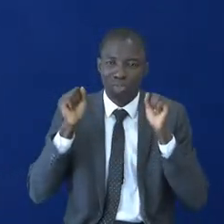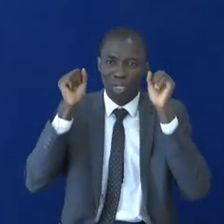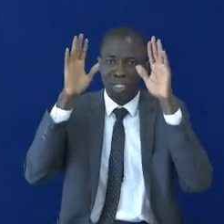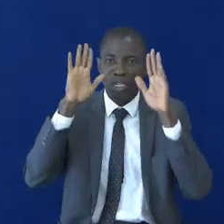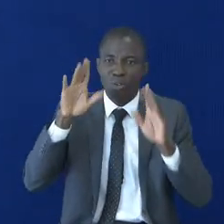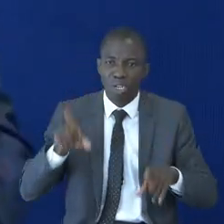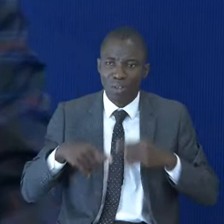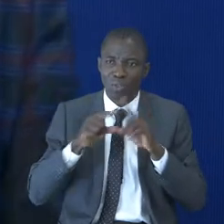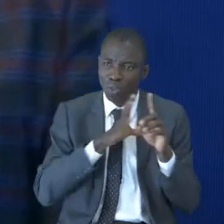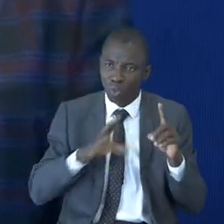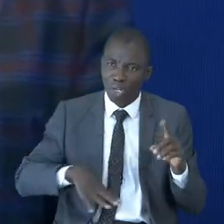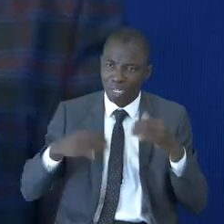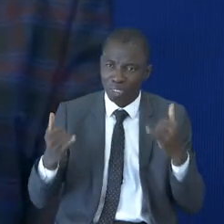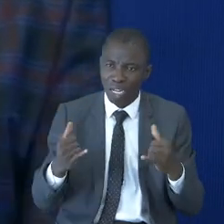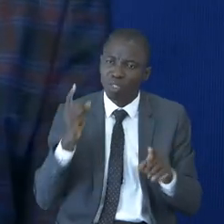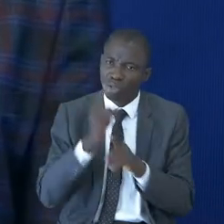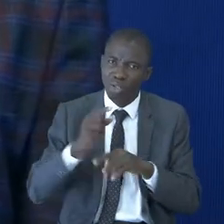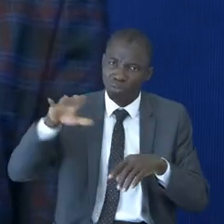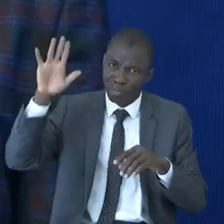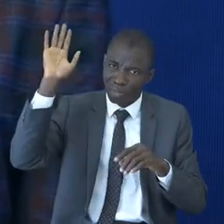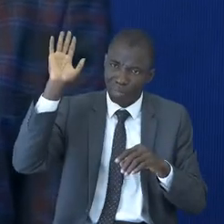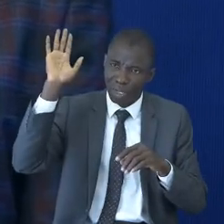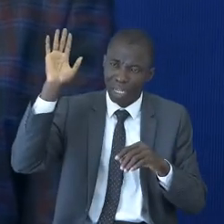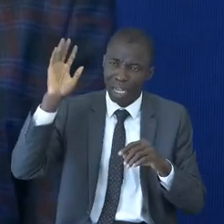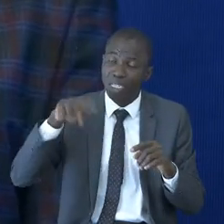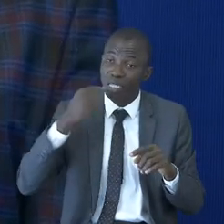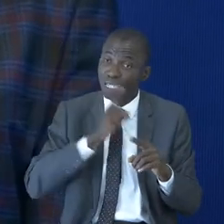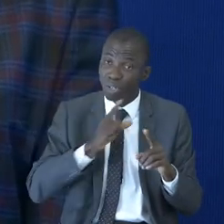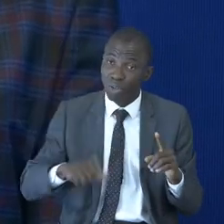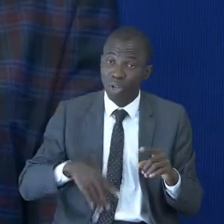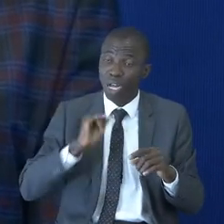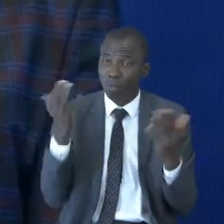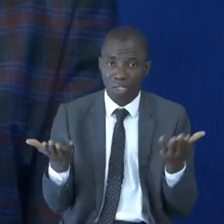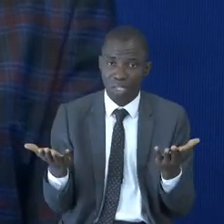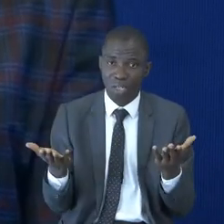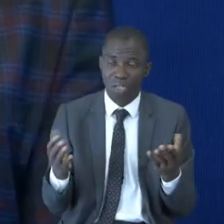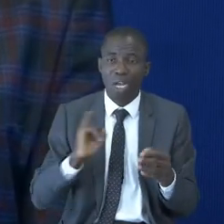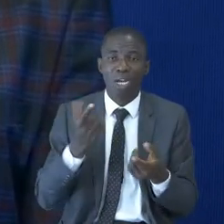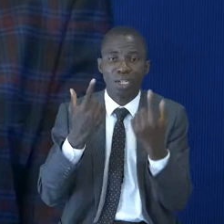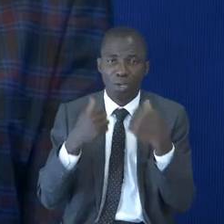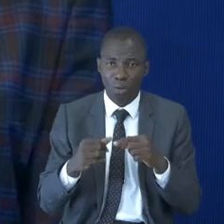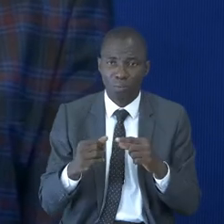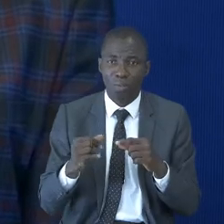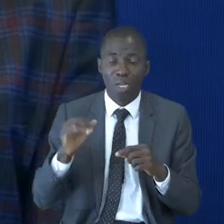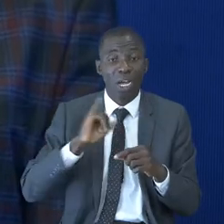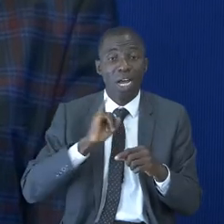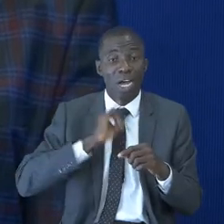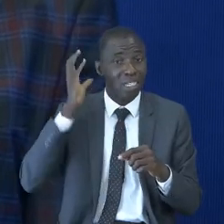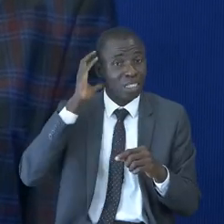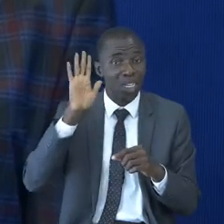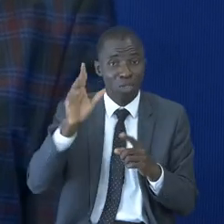right now. Just raise up your hand and say, God, I'm here. I come. I hear your